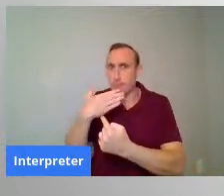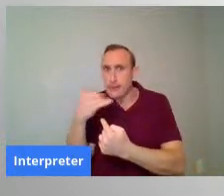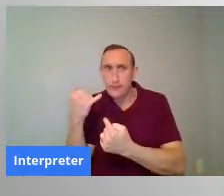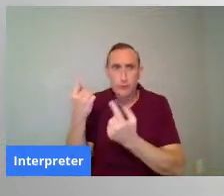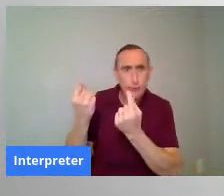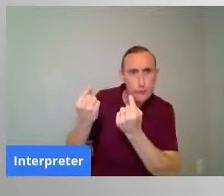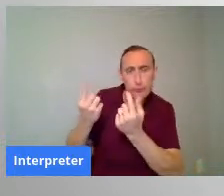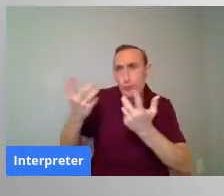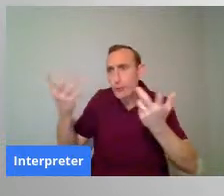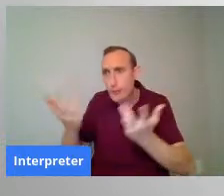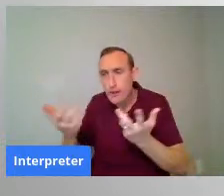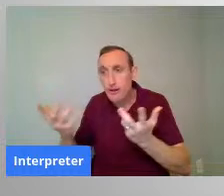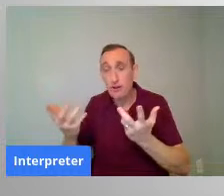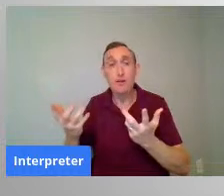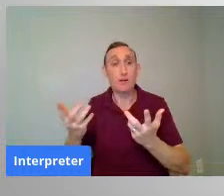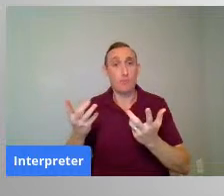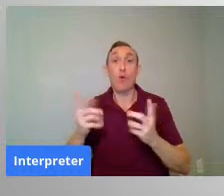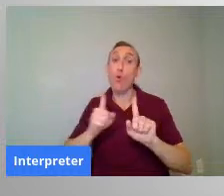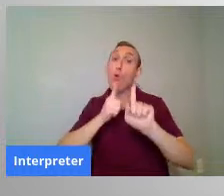our teachers, we will do that.